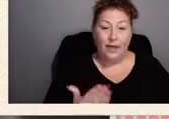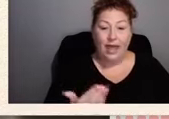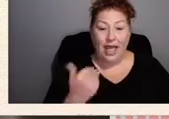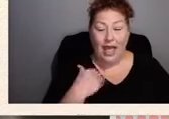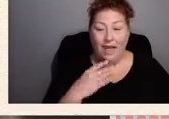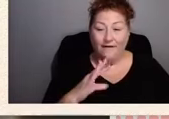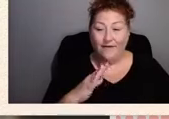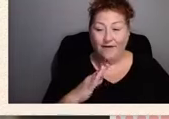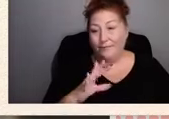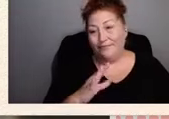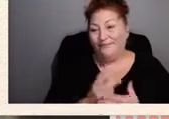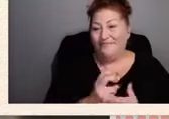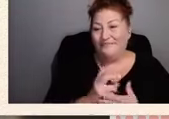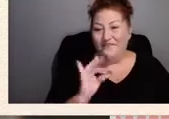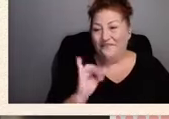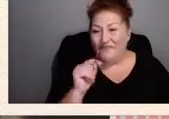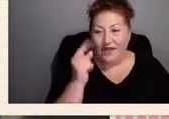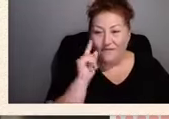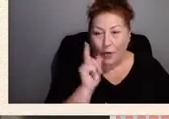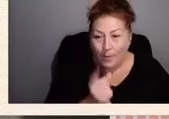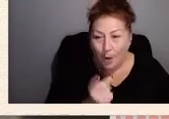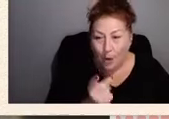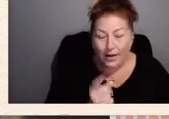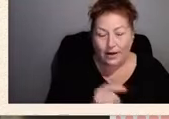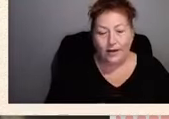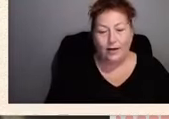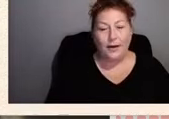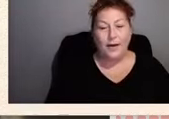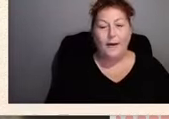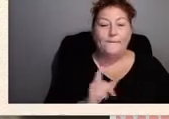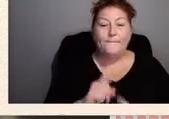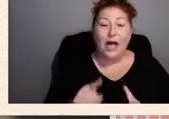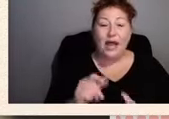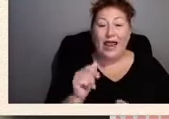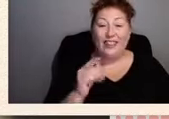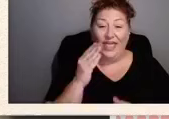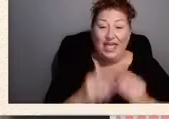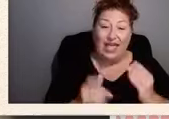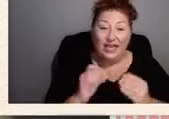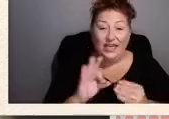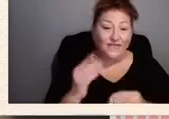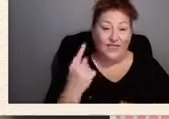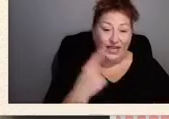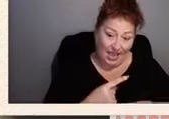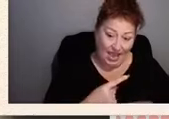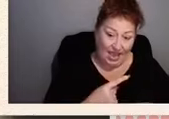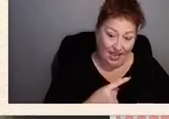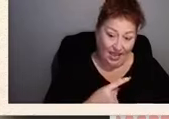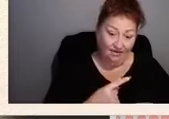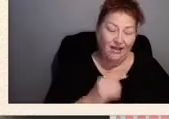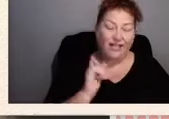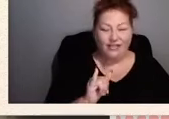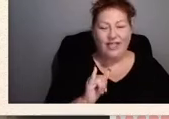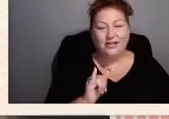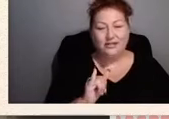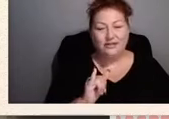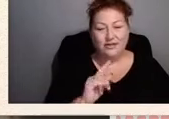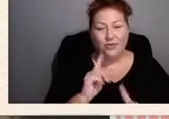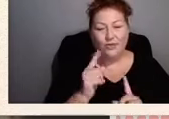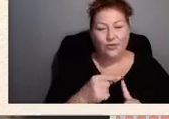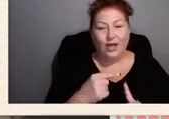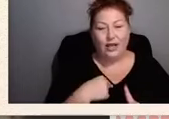moment, but at the end of the day, that's when I fall to my friends,